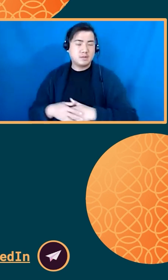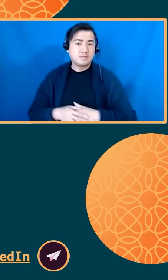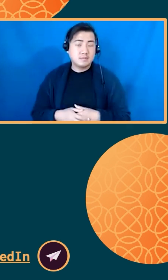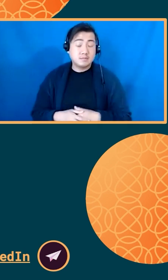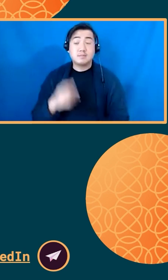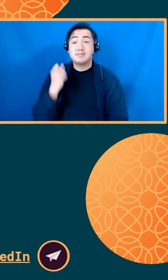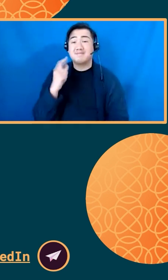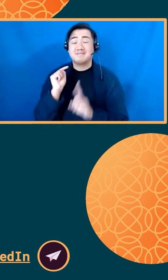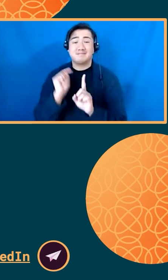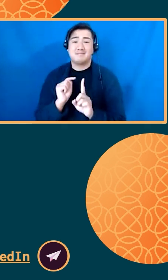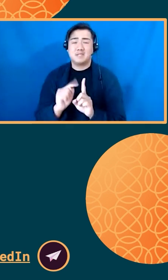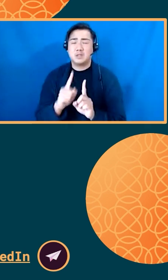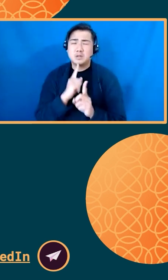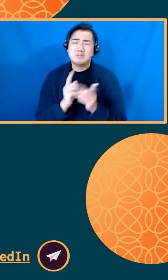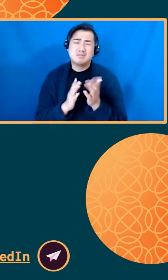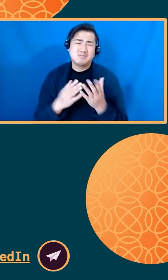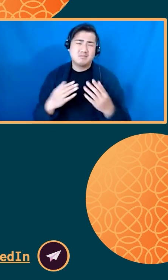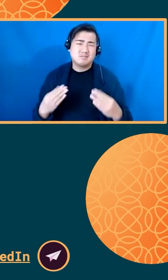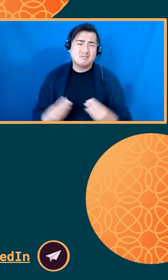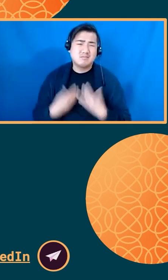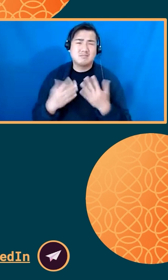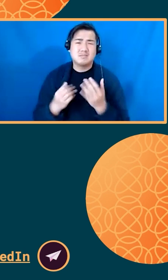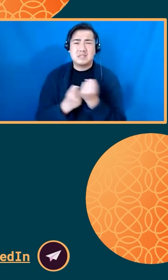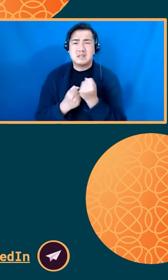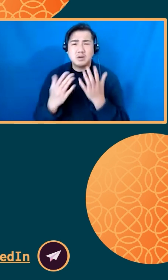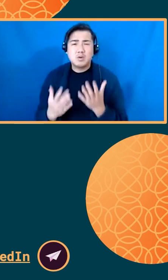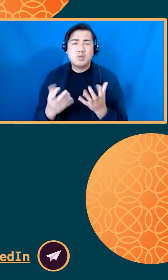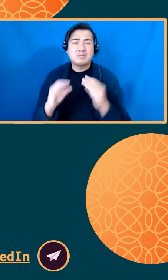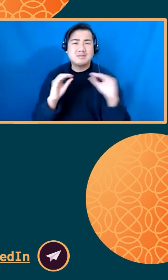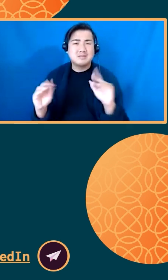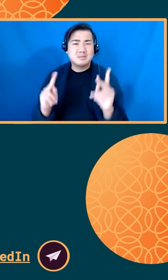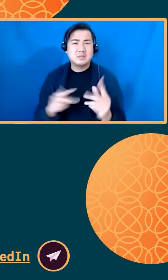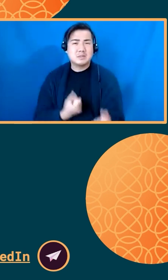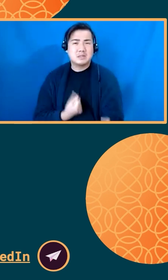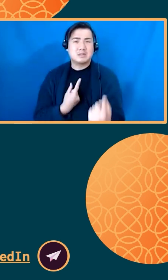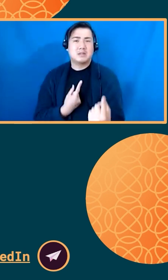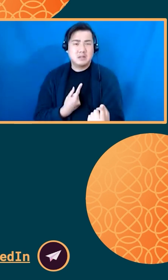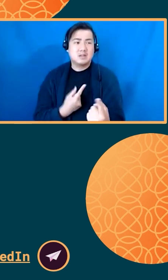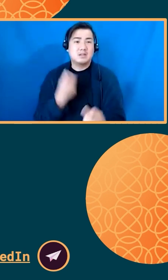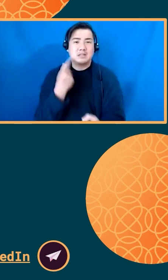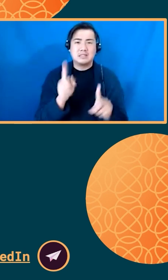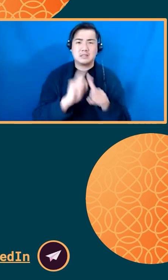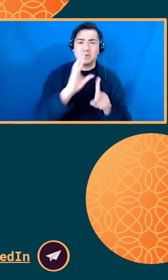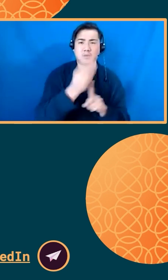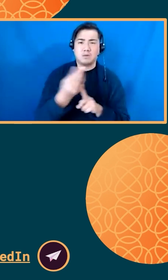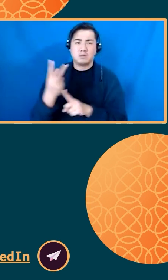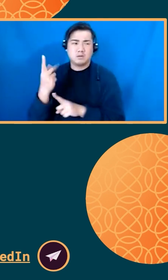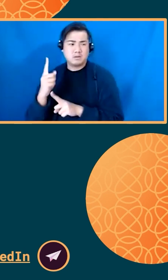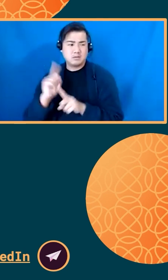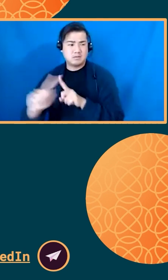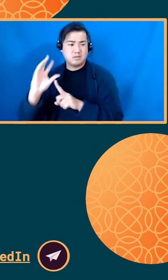Micah is a passionate advocate for human flourishing and empathy, dedicated to bridging cultural divides through immersive